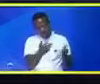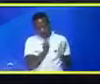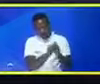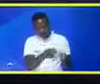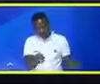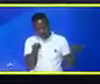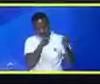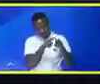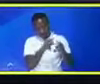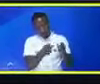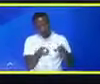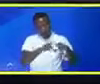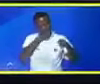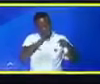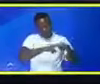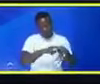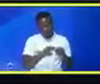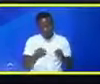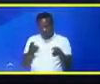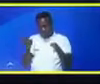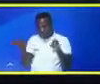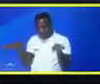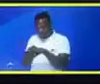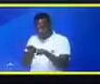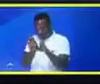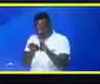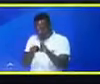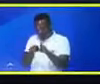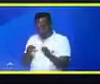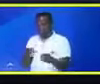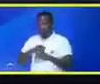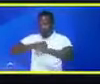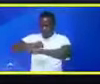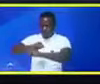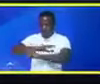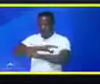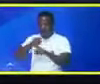Doors protect and doors preserve.